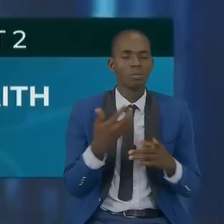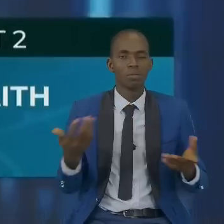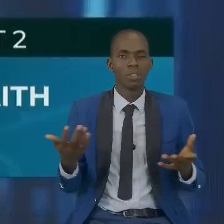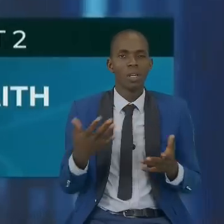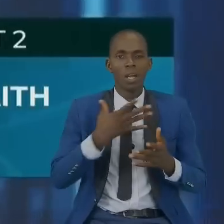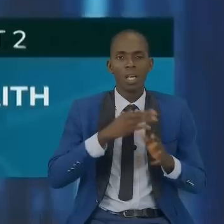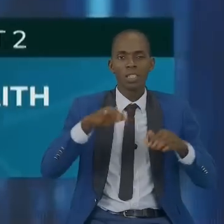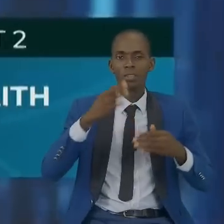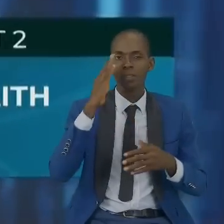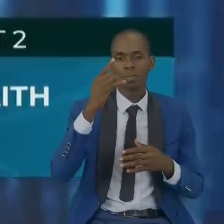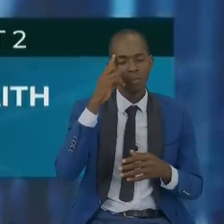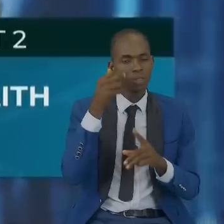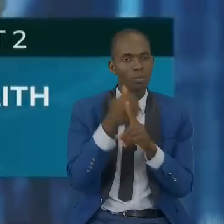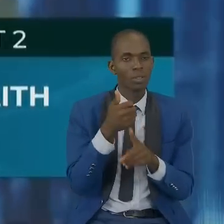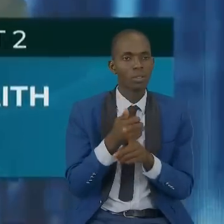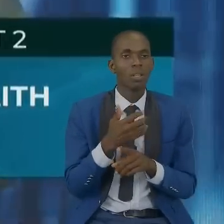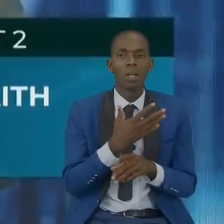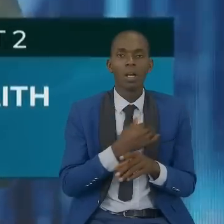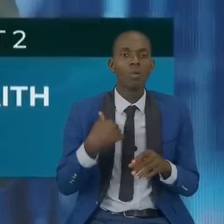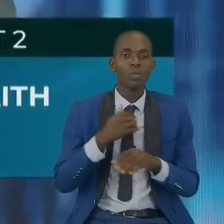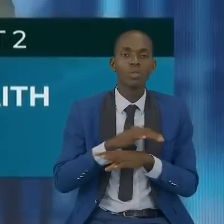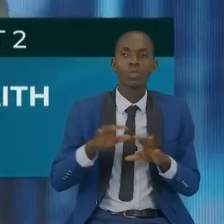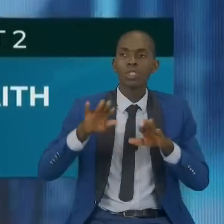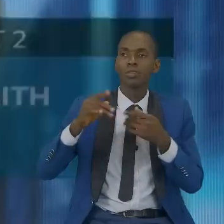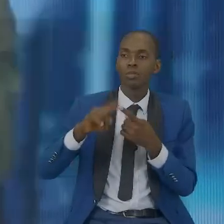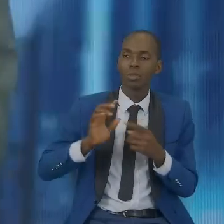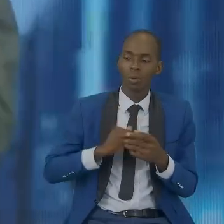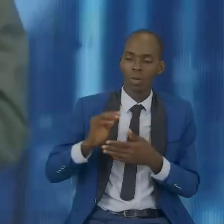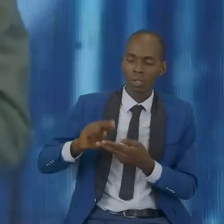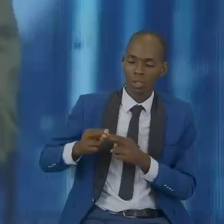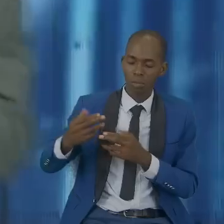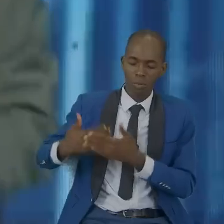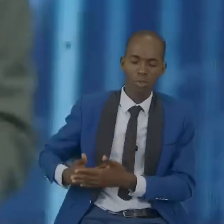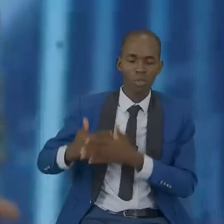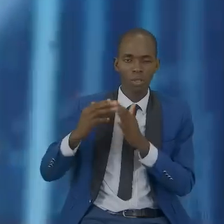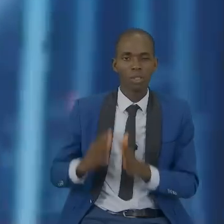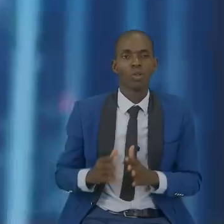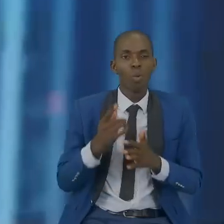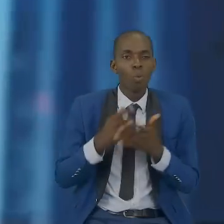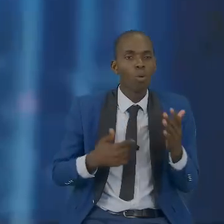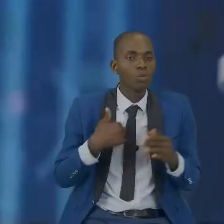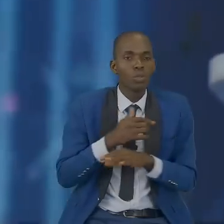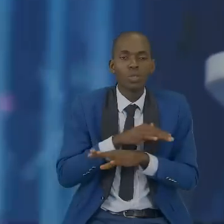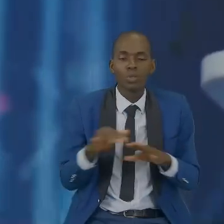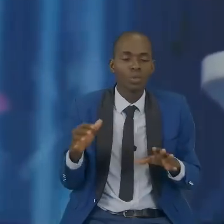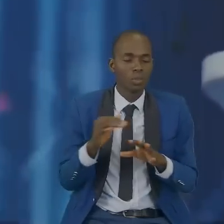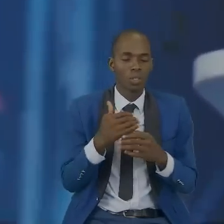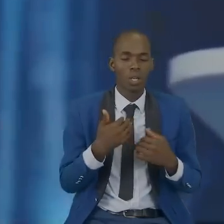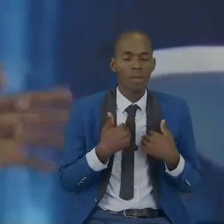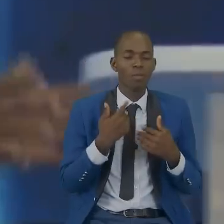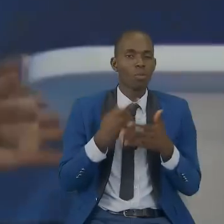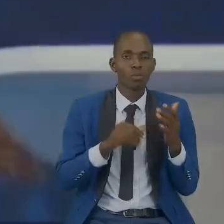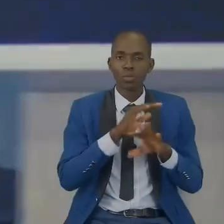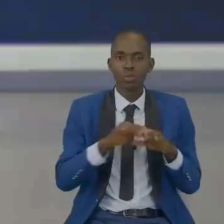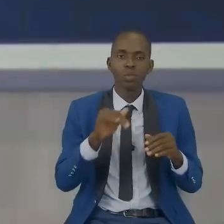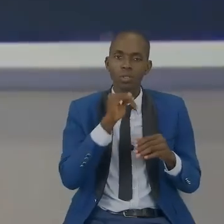we don't give to the people what we don't possess, and we don't ask of the people what ourselves we do not have. Paul